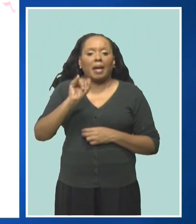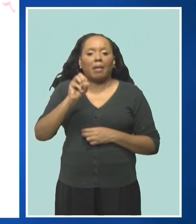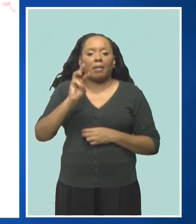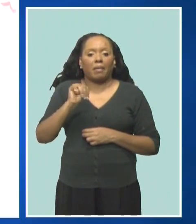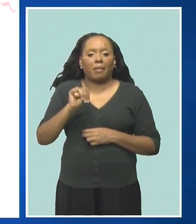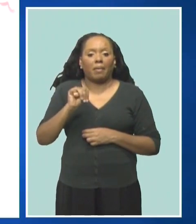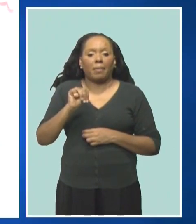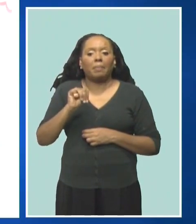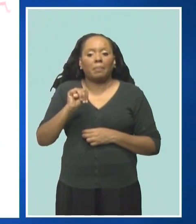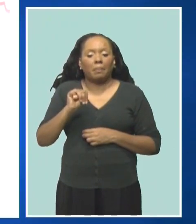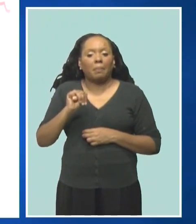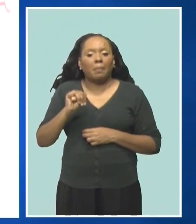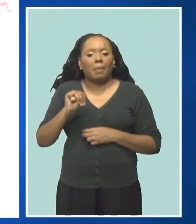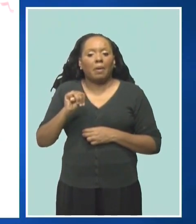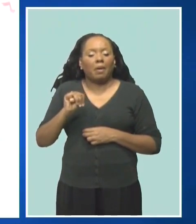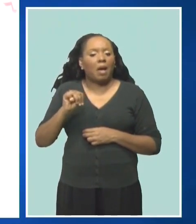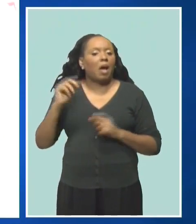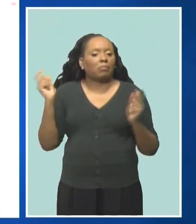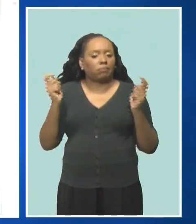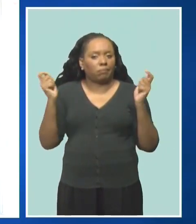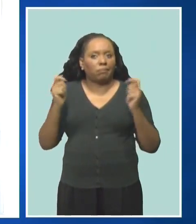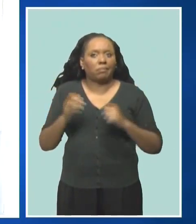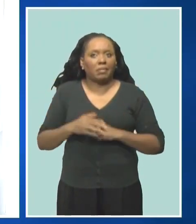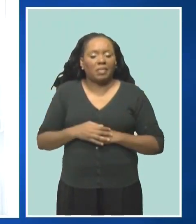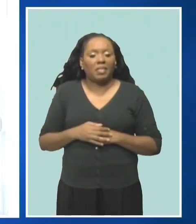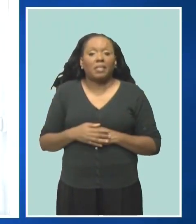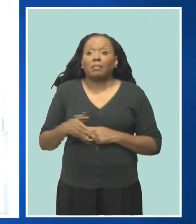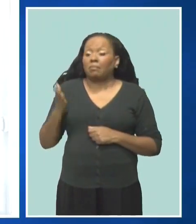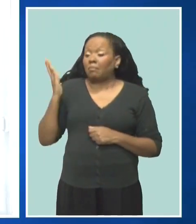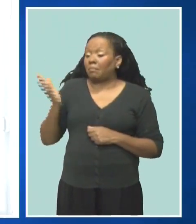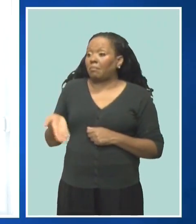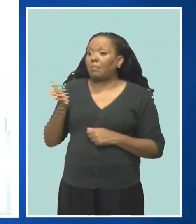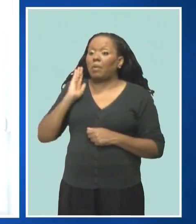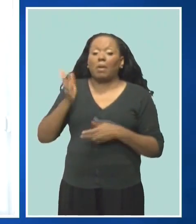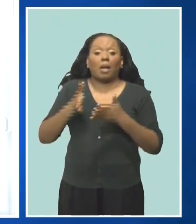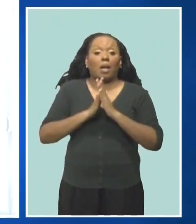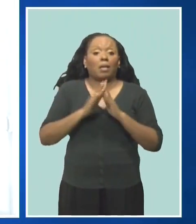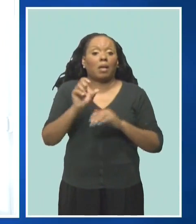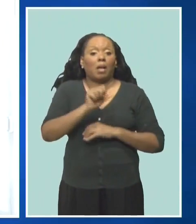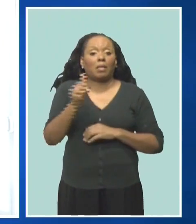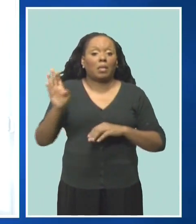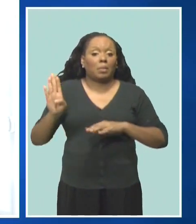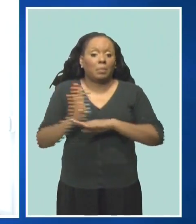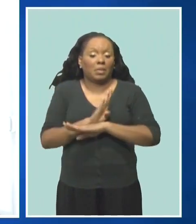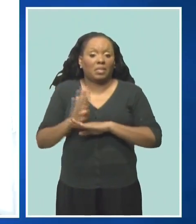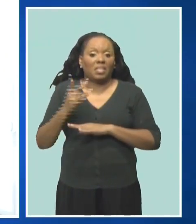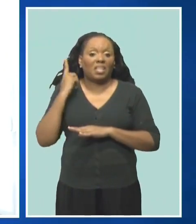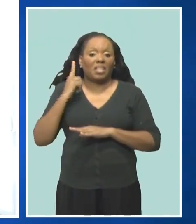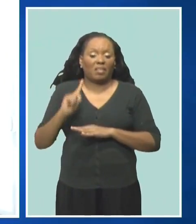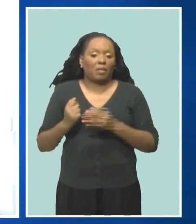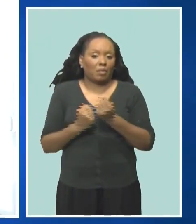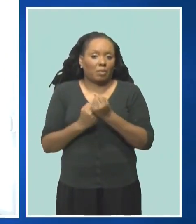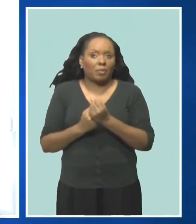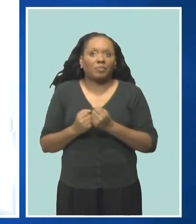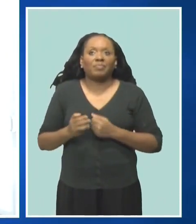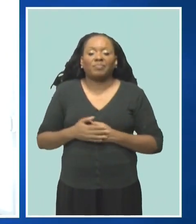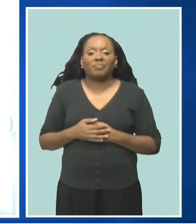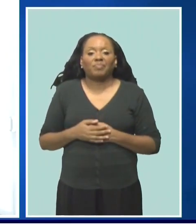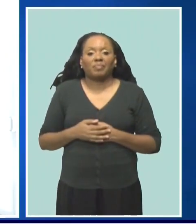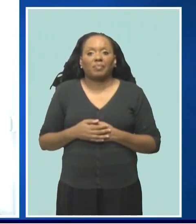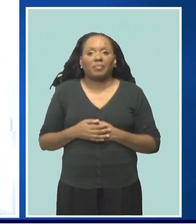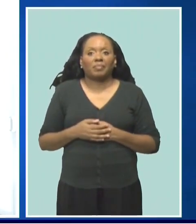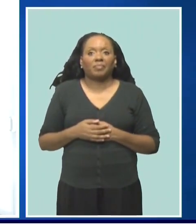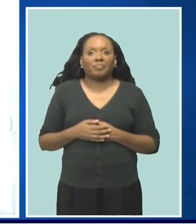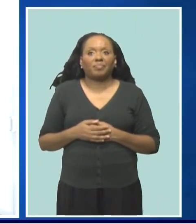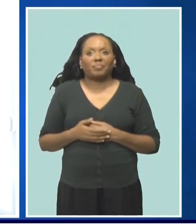to corporate Barbados and other sources for sponsorship and support. I'm going to be out there, so making myself a pest with